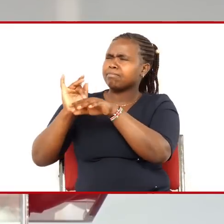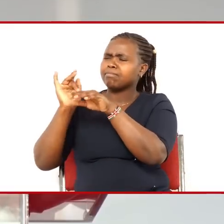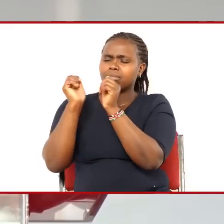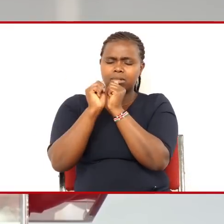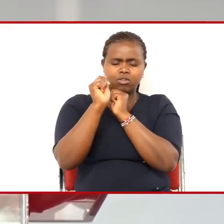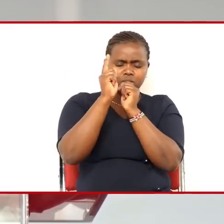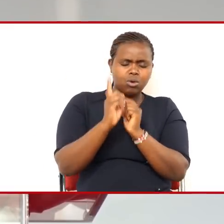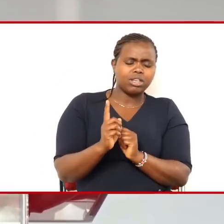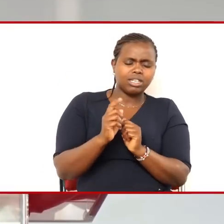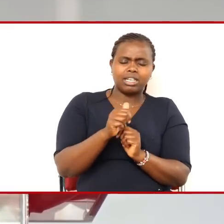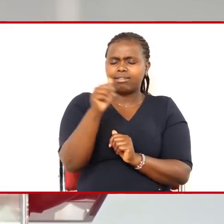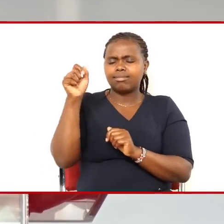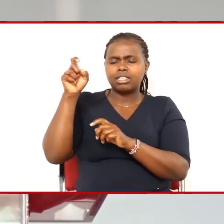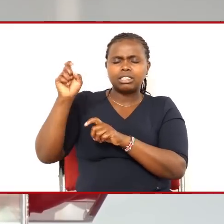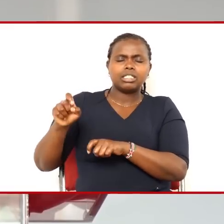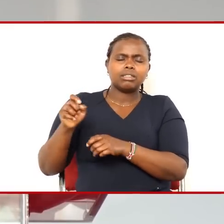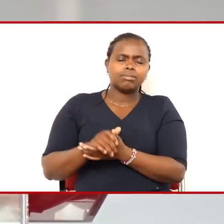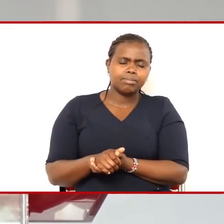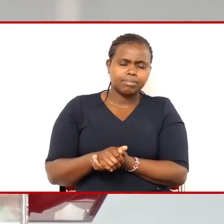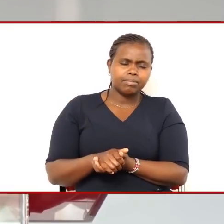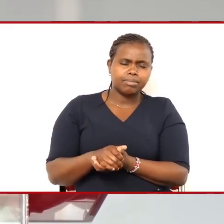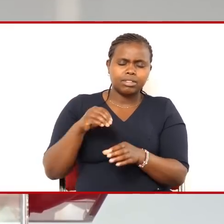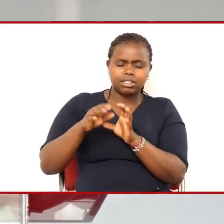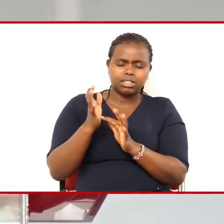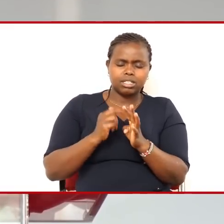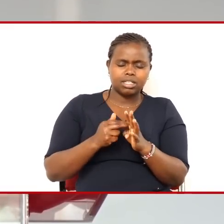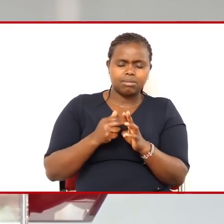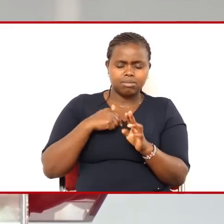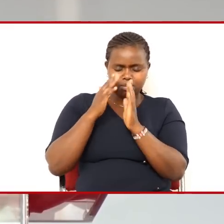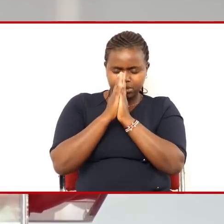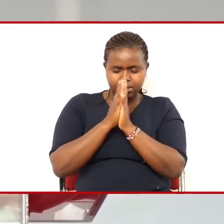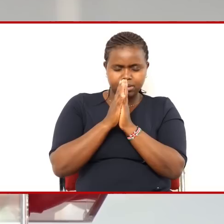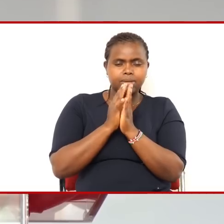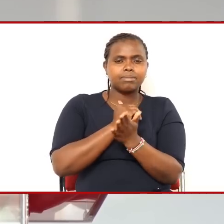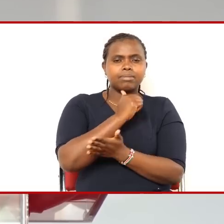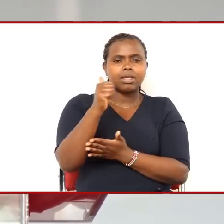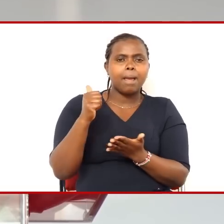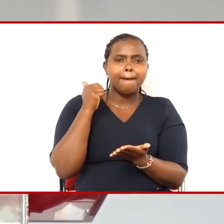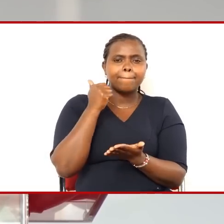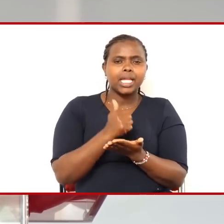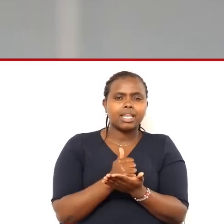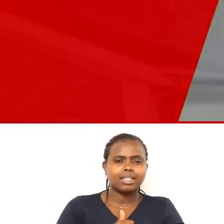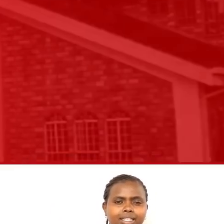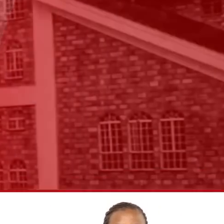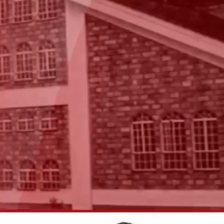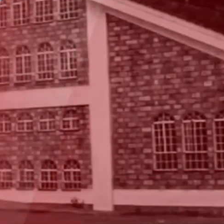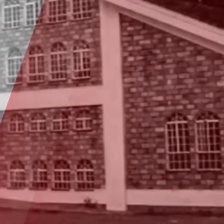us at the point of our needs. For in Jesus' name I pray. Amen.